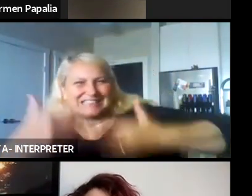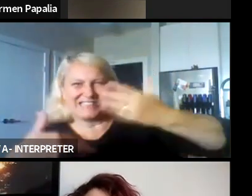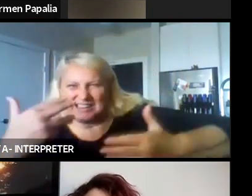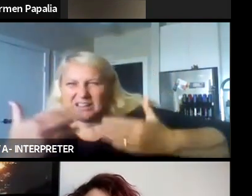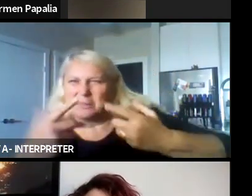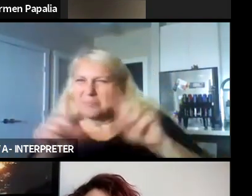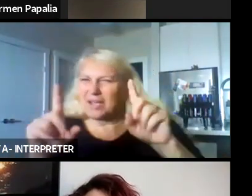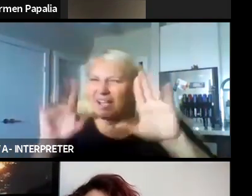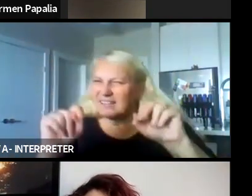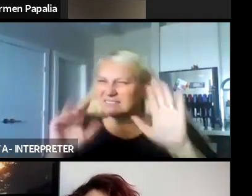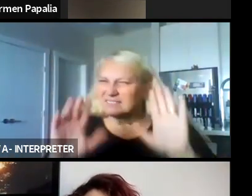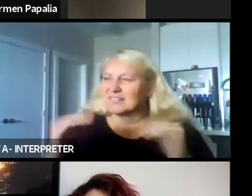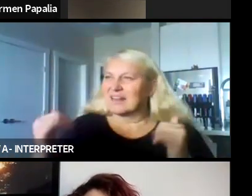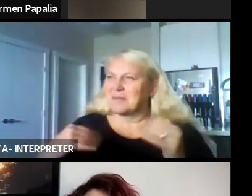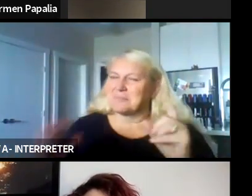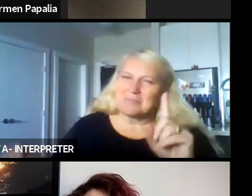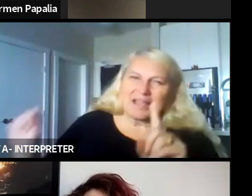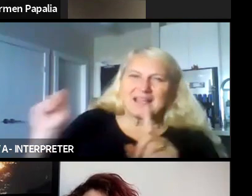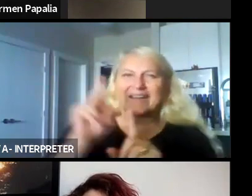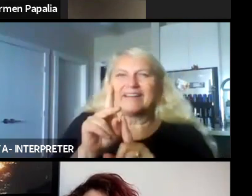know, returning back to